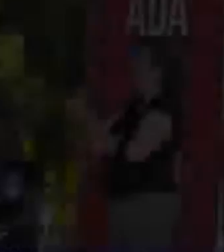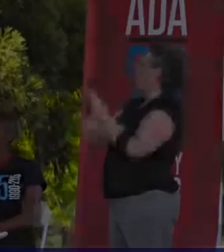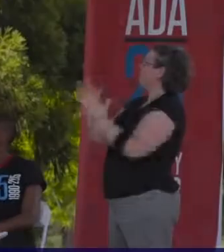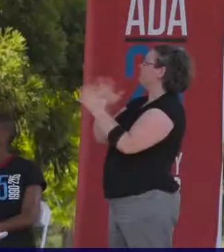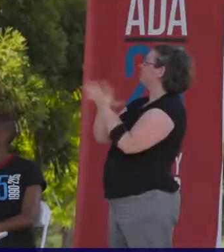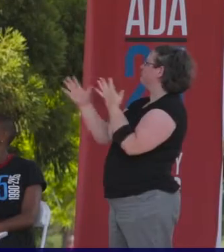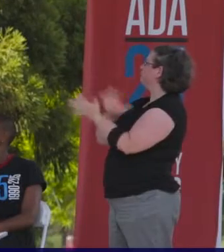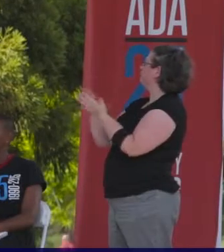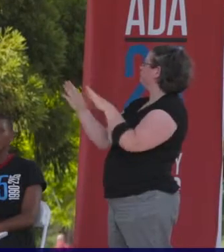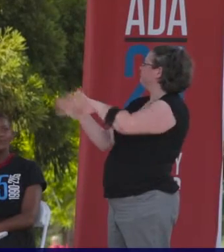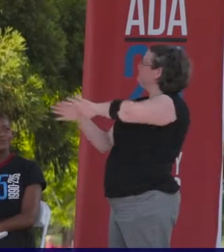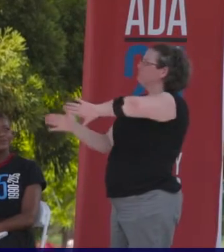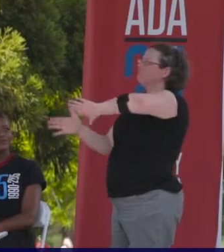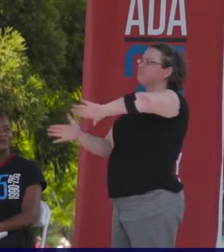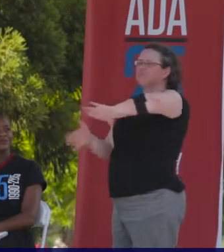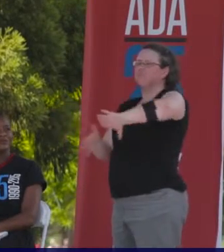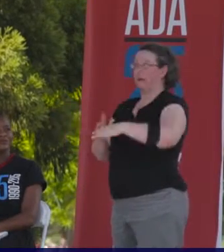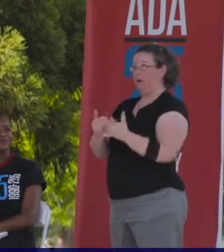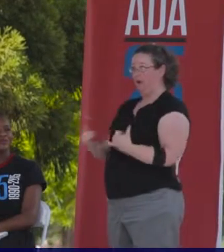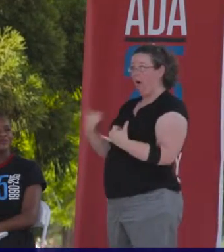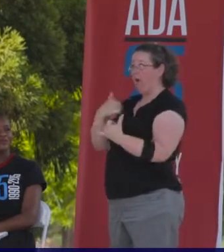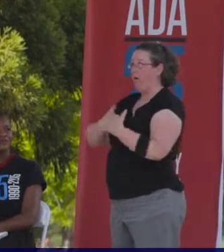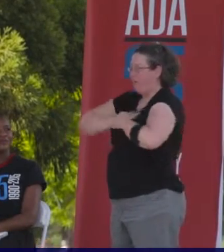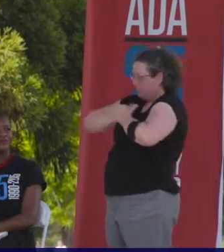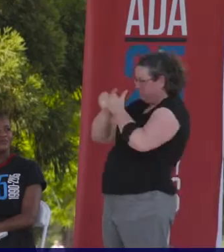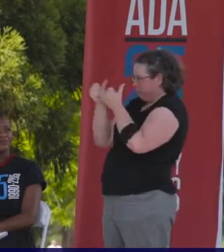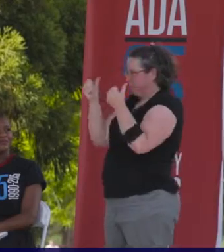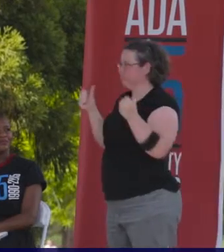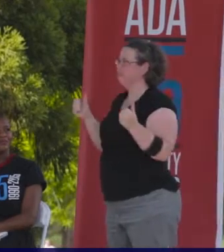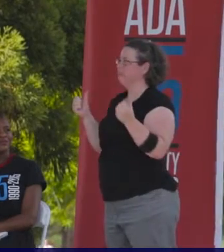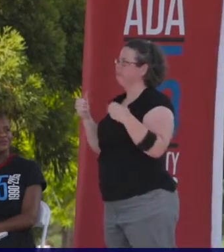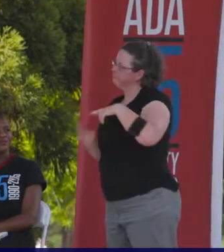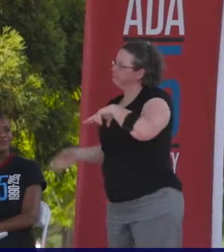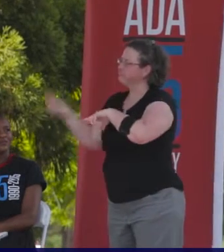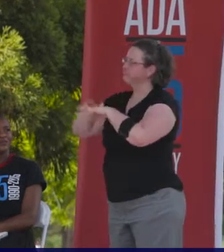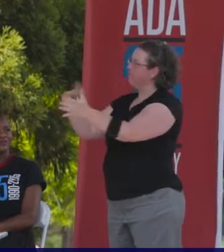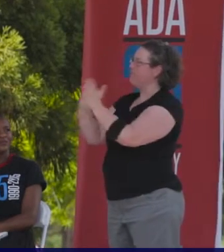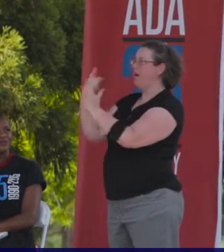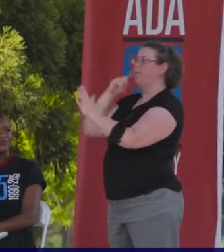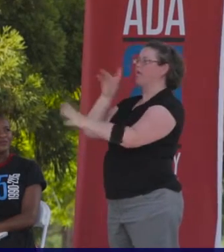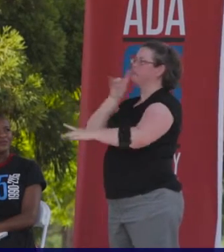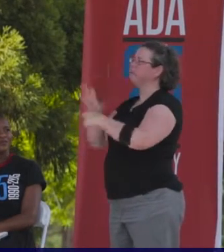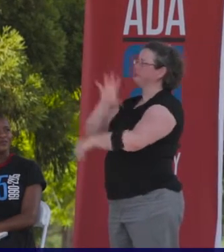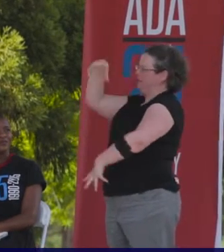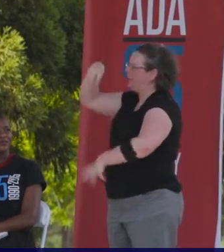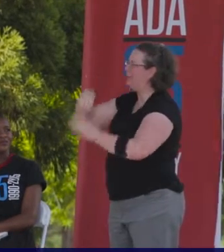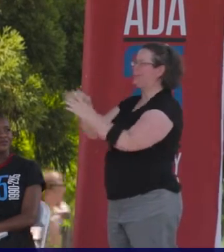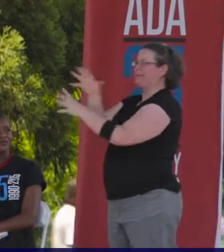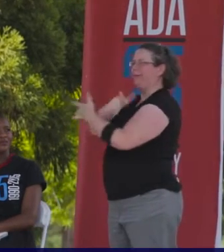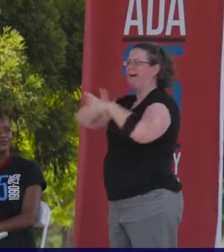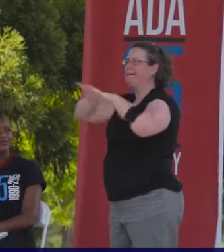That as we are now emerging, upping the ante on the demands for a truly inclusive society,